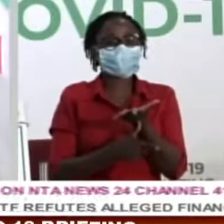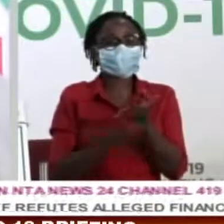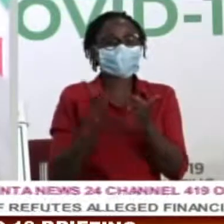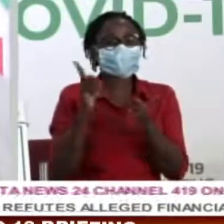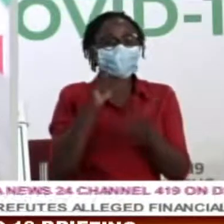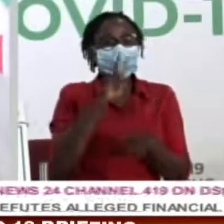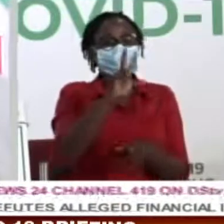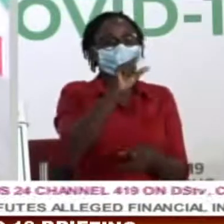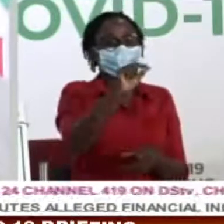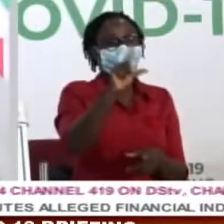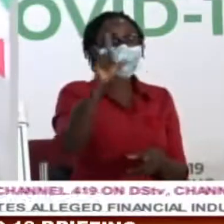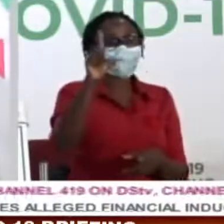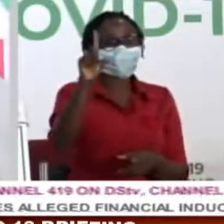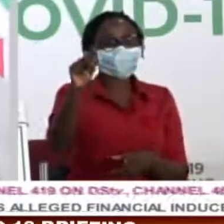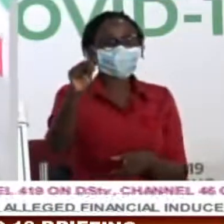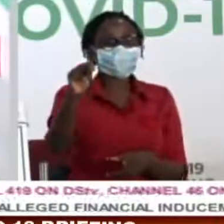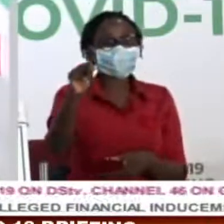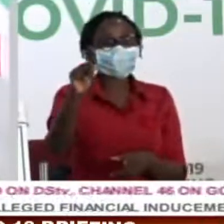2020.